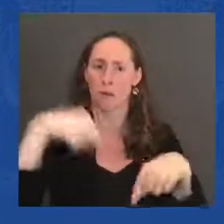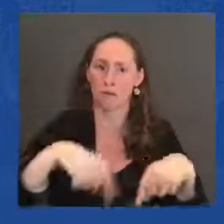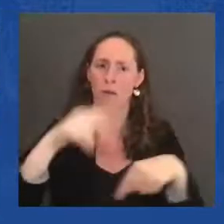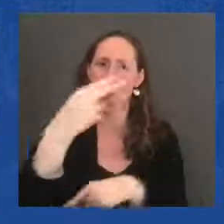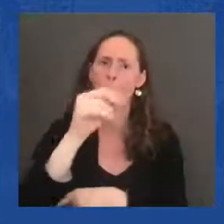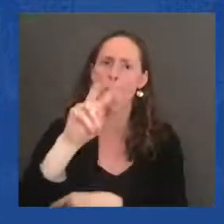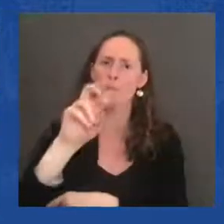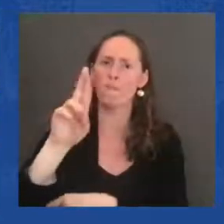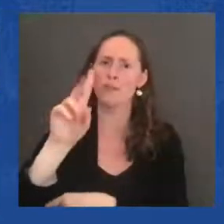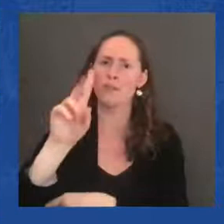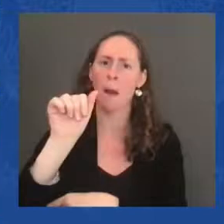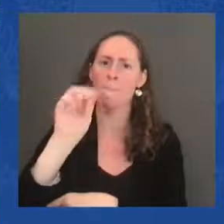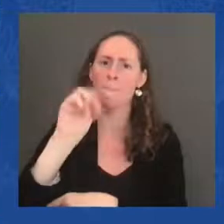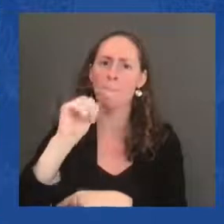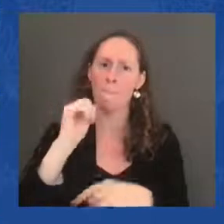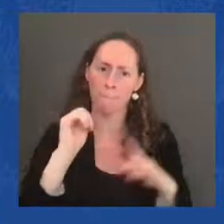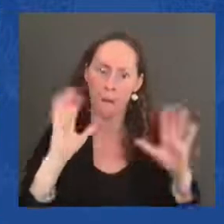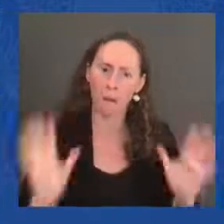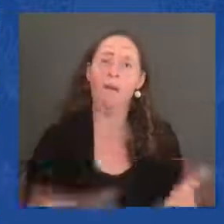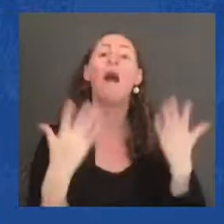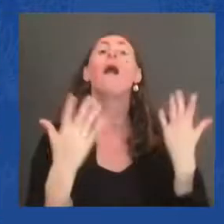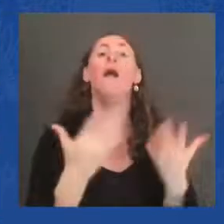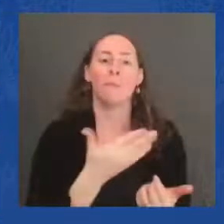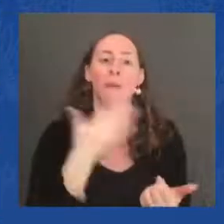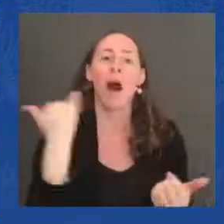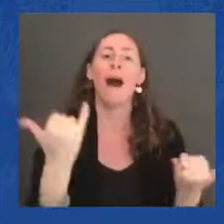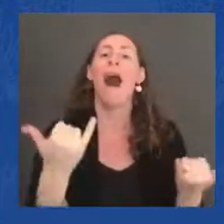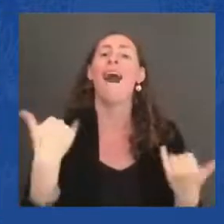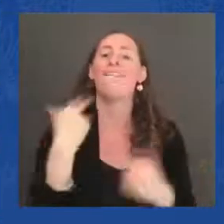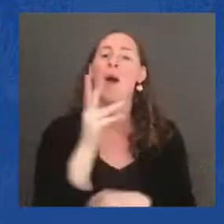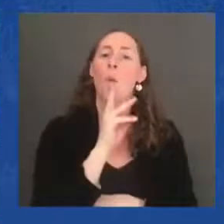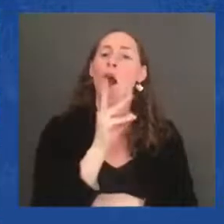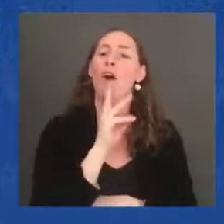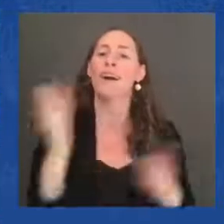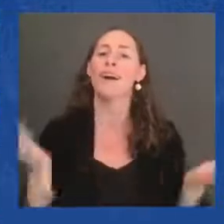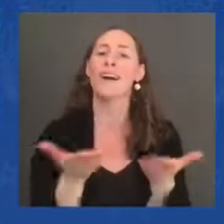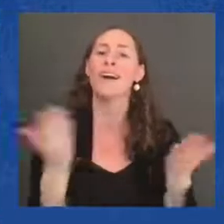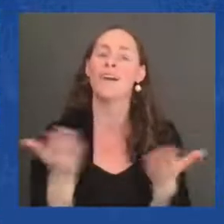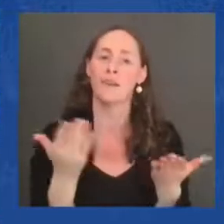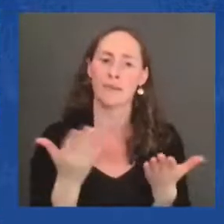the access to that water is across the board. And,